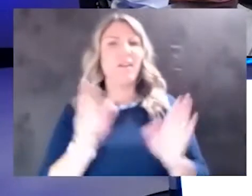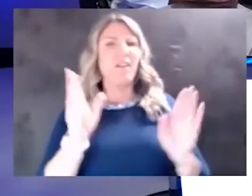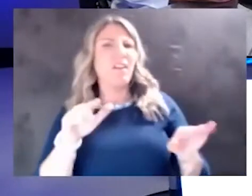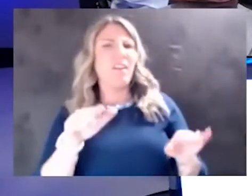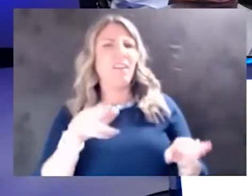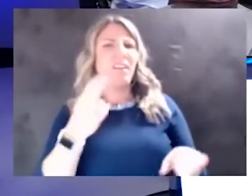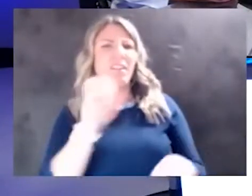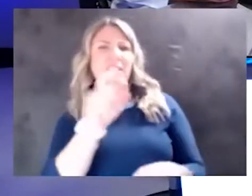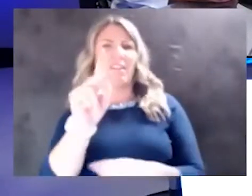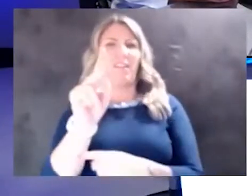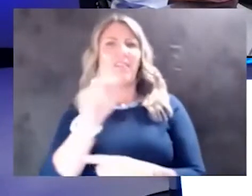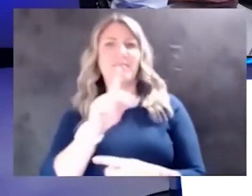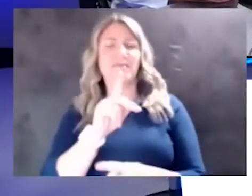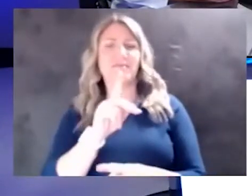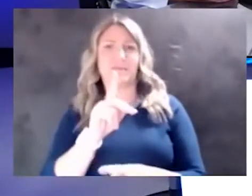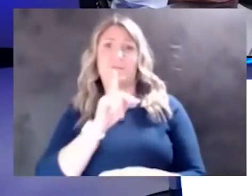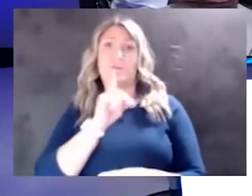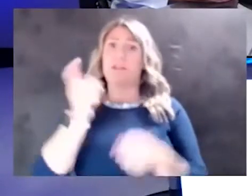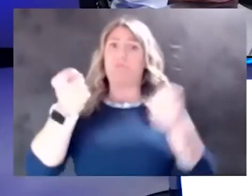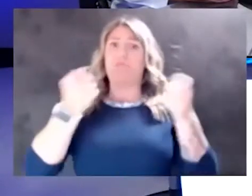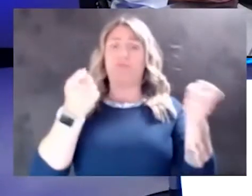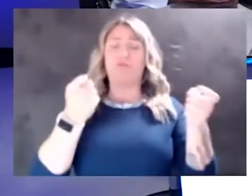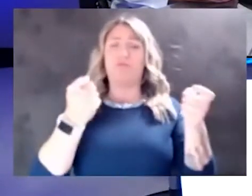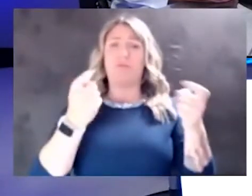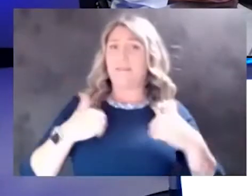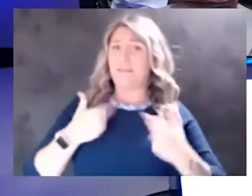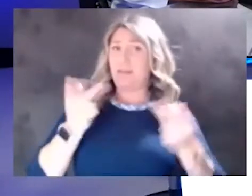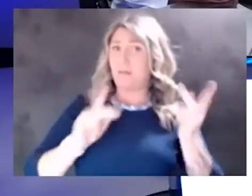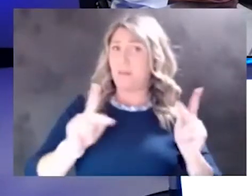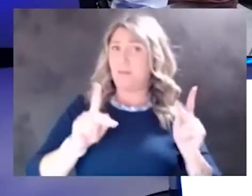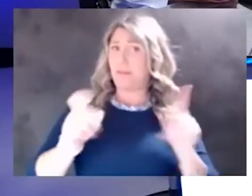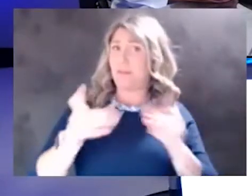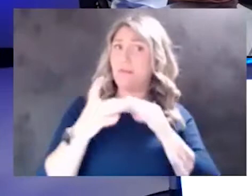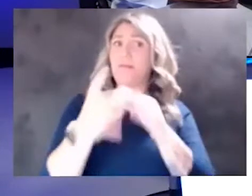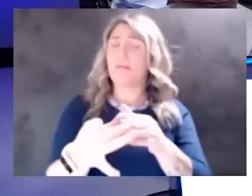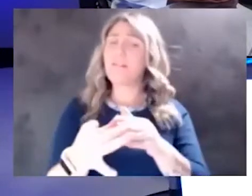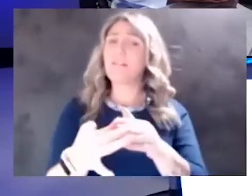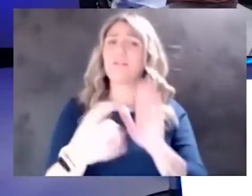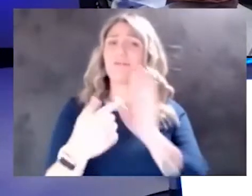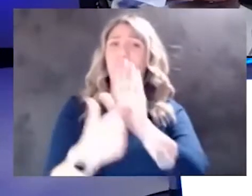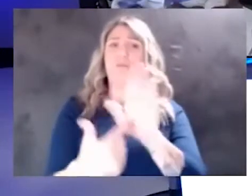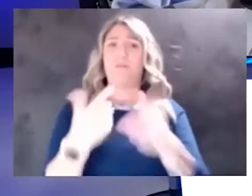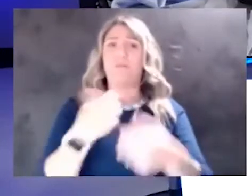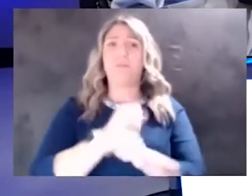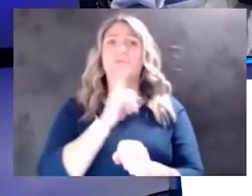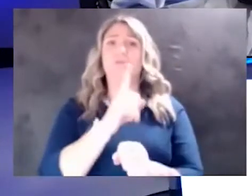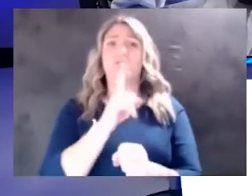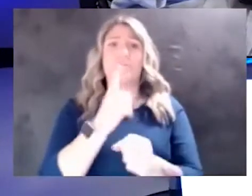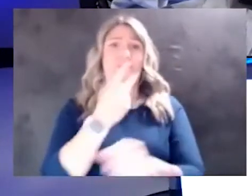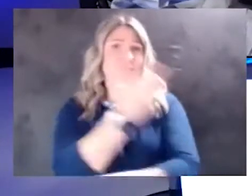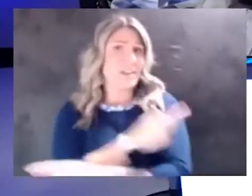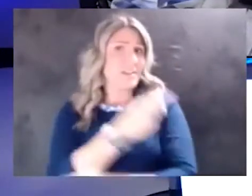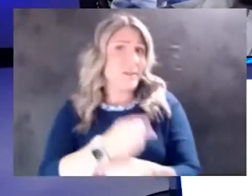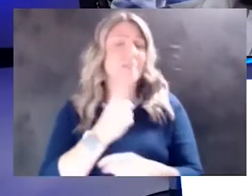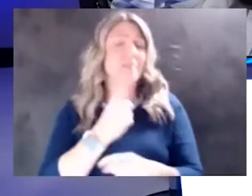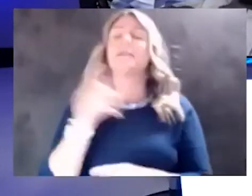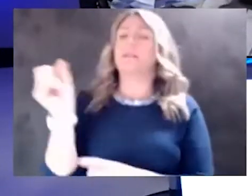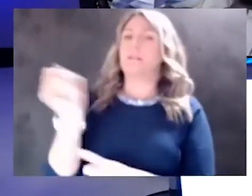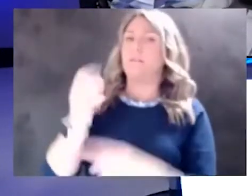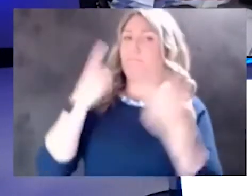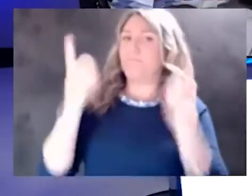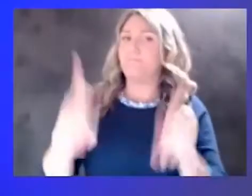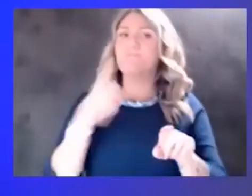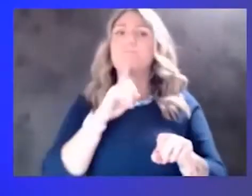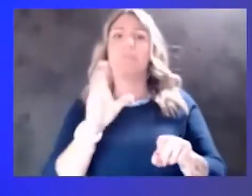of this, it's really young people are going to have to help carry the day now, because we've got to make sure they get vaccinated. 100%. We're taking our numbers about